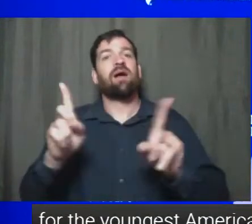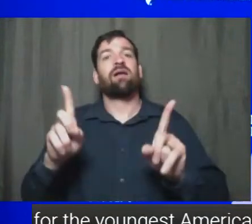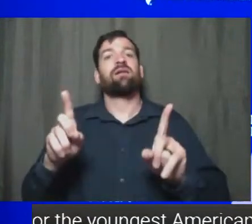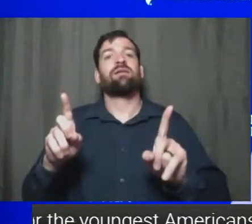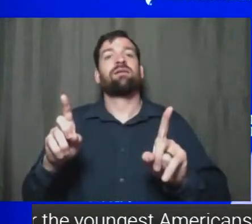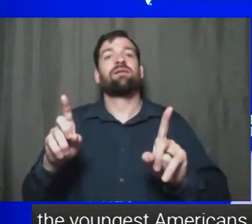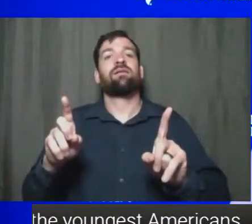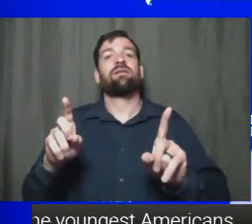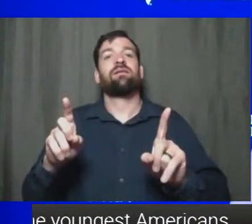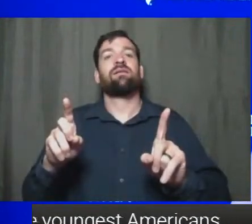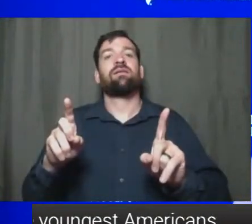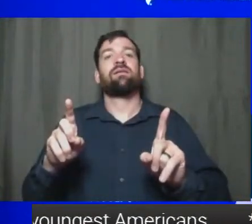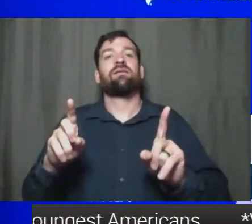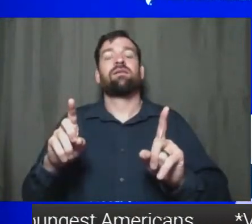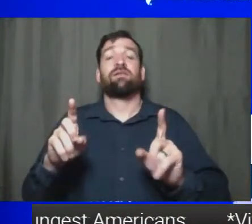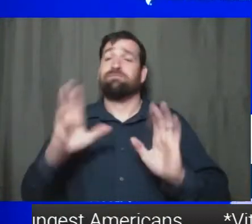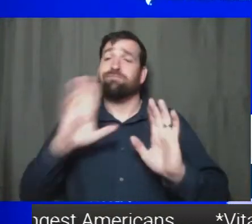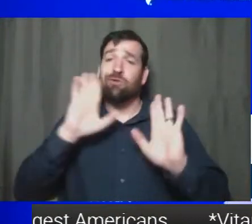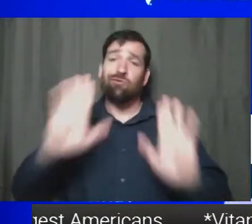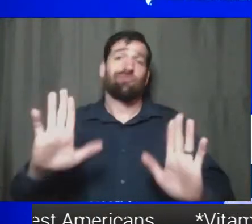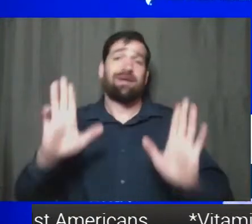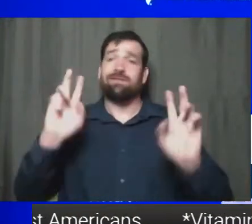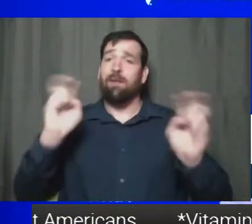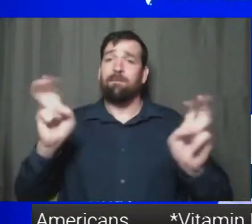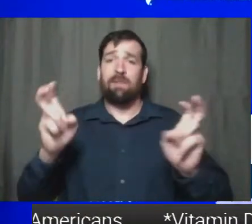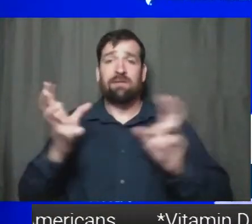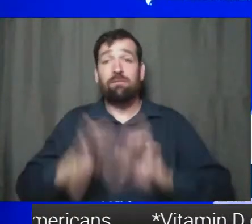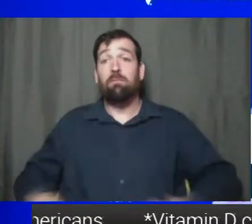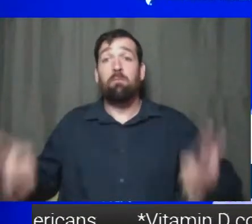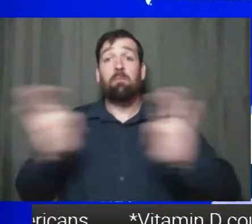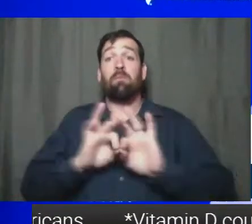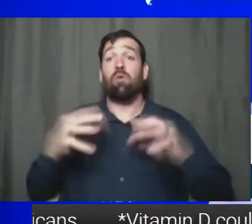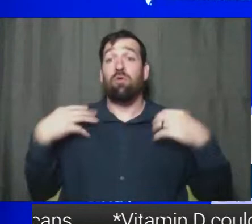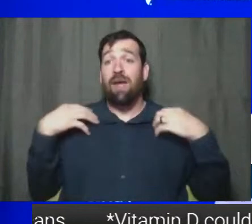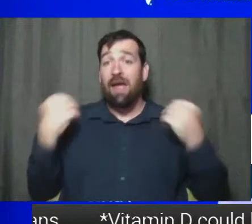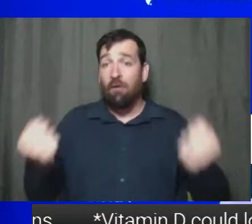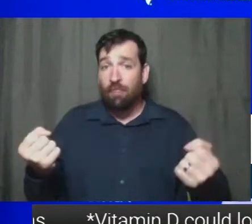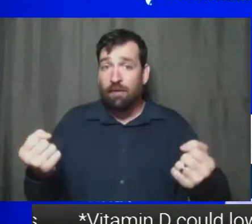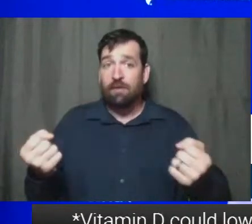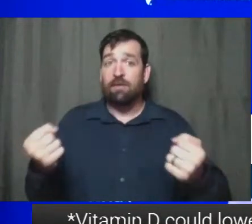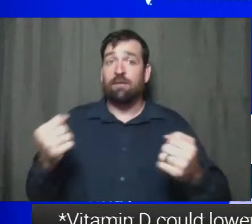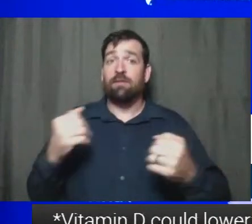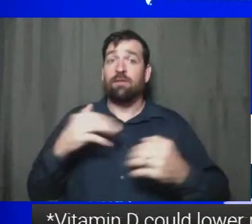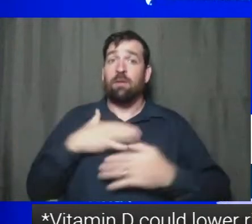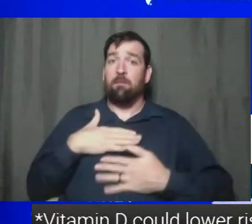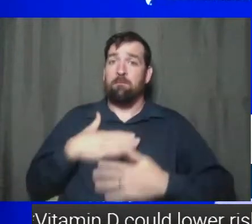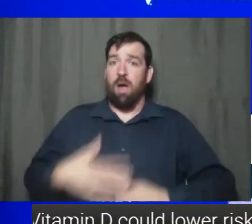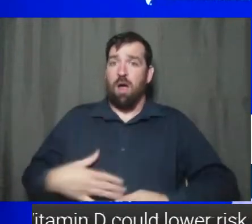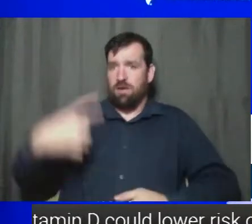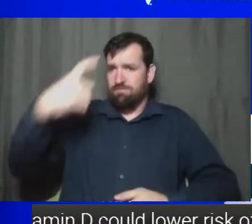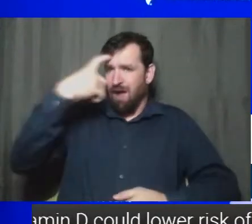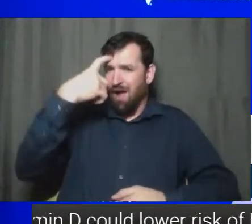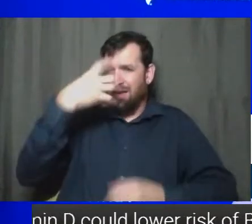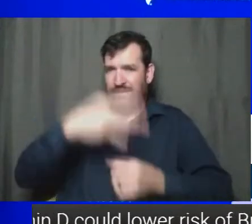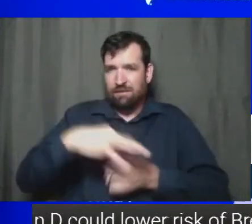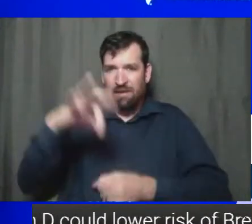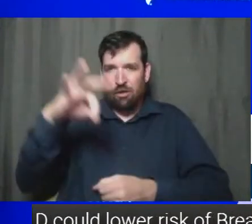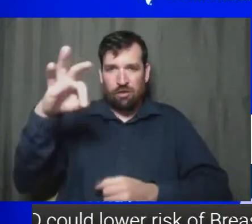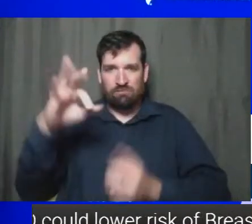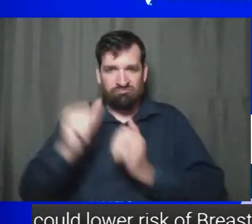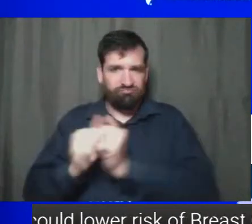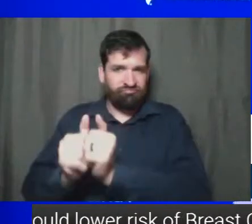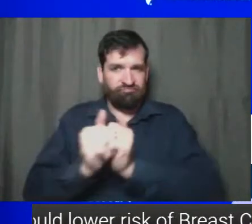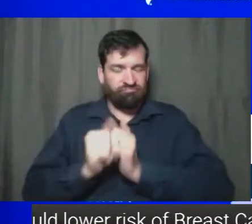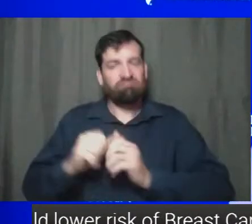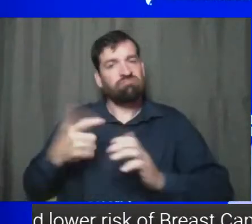a great topic. It's important to be healthy in body, mind, and spirit. Obviously, we tend to focus on